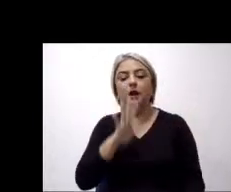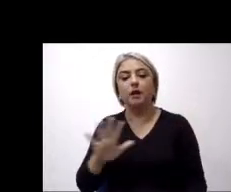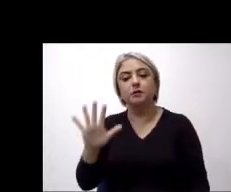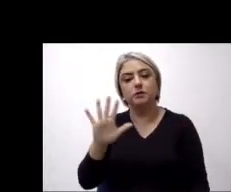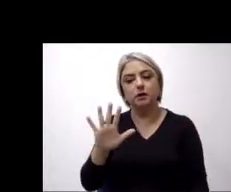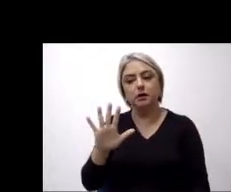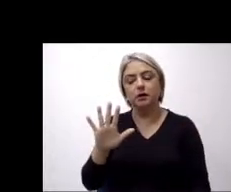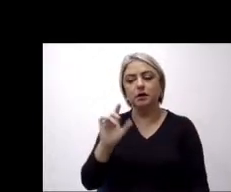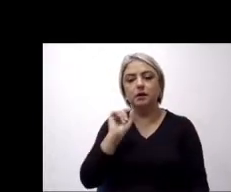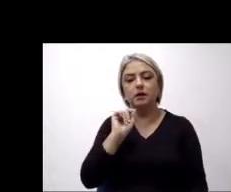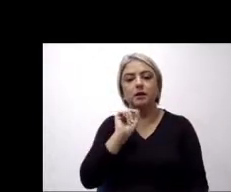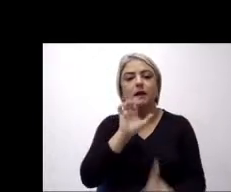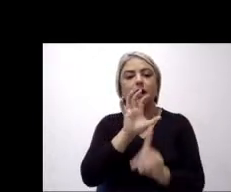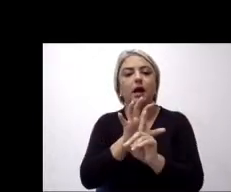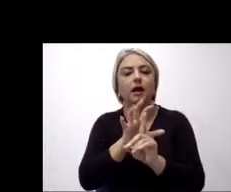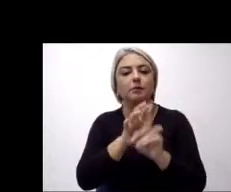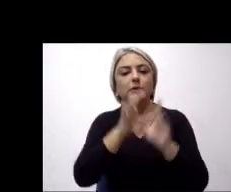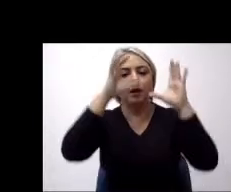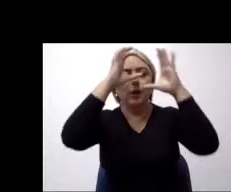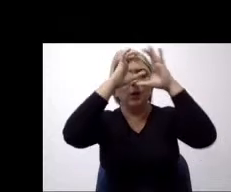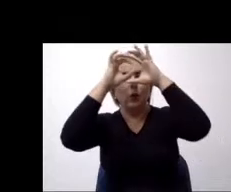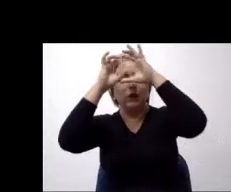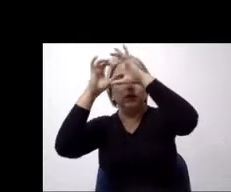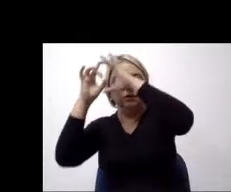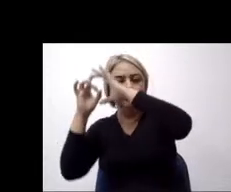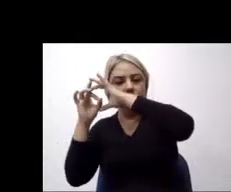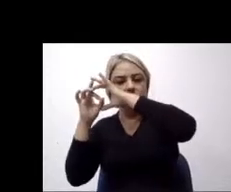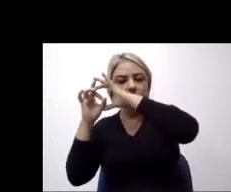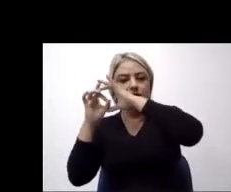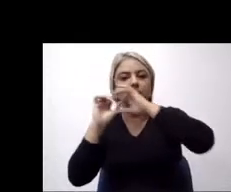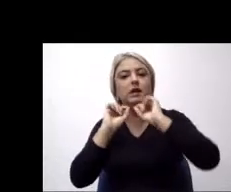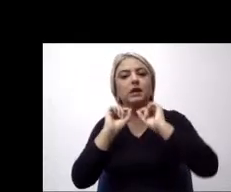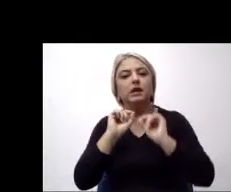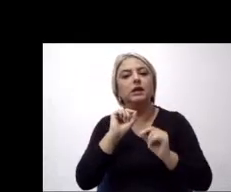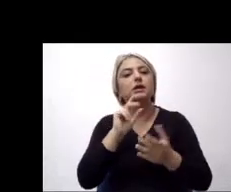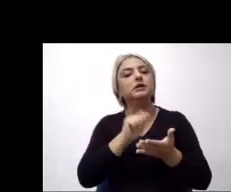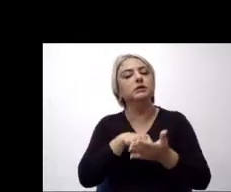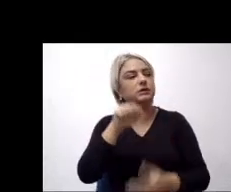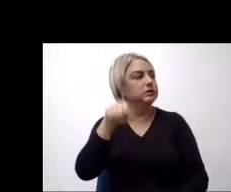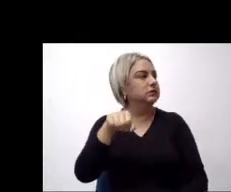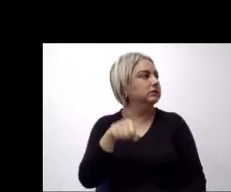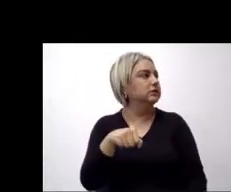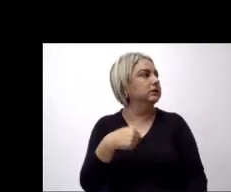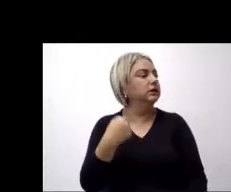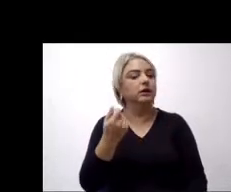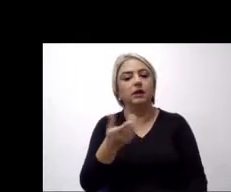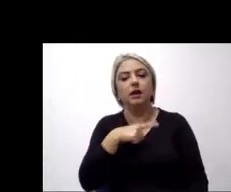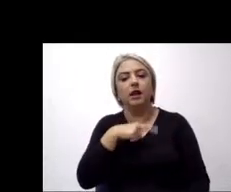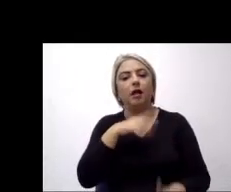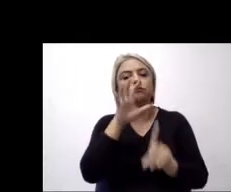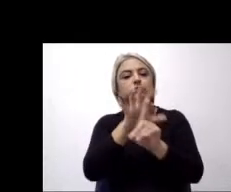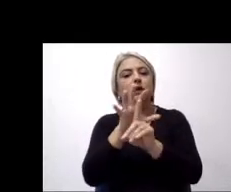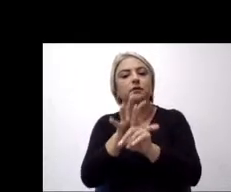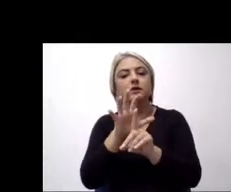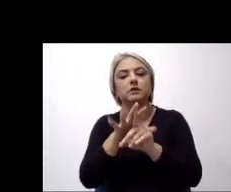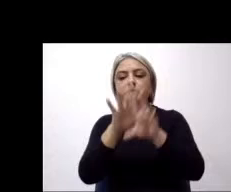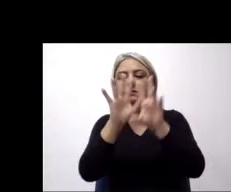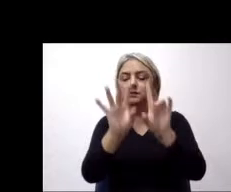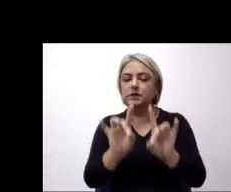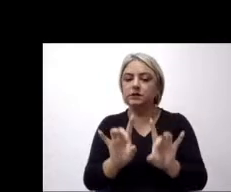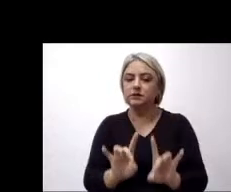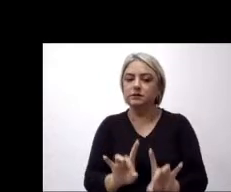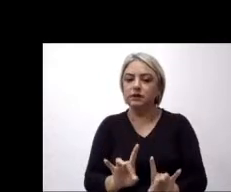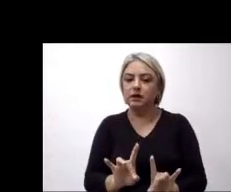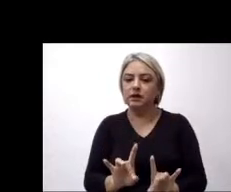approach, which was really influenced me for sure, specifically with Bruno Jobert,